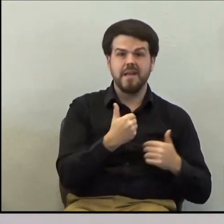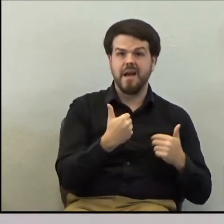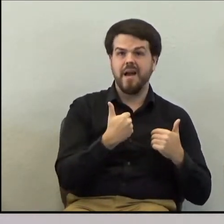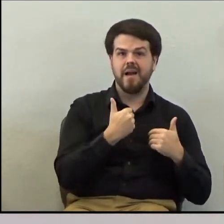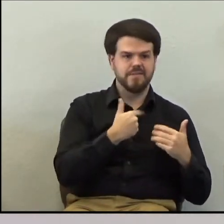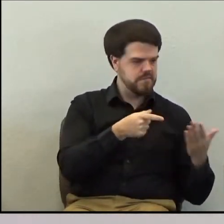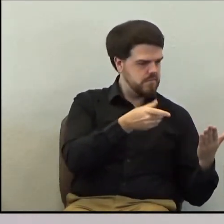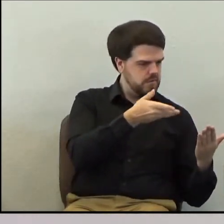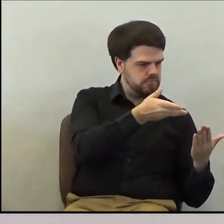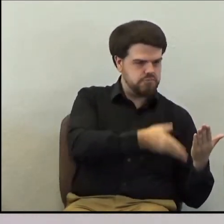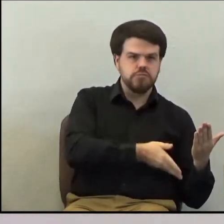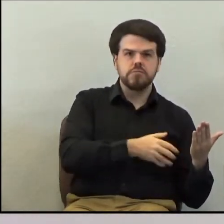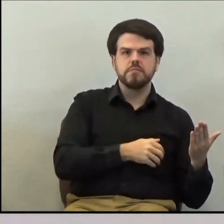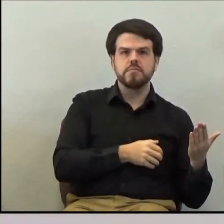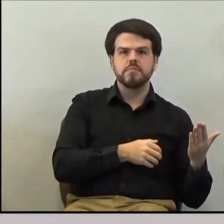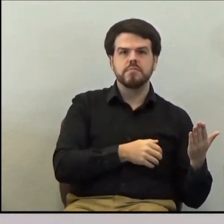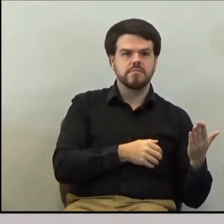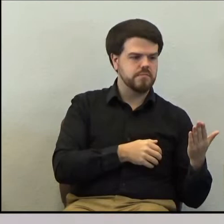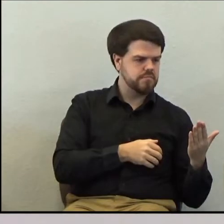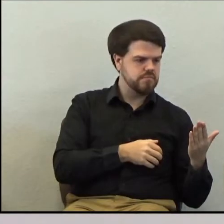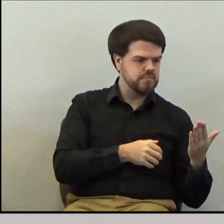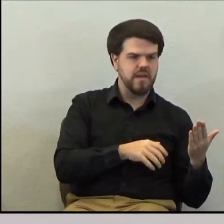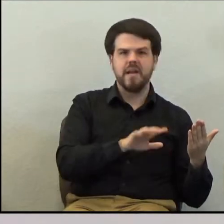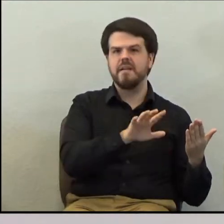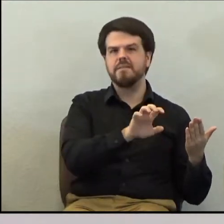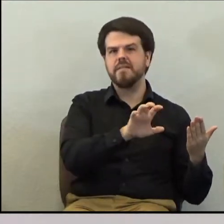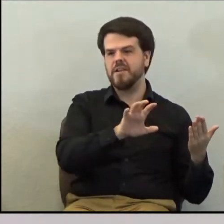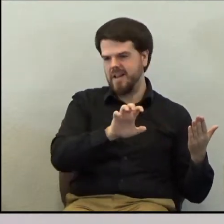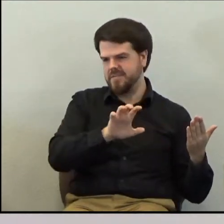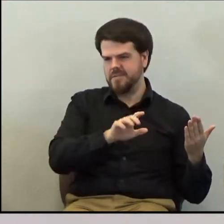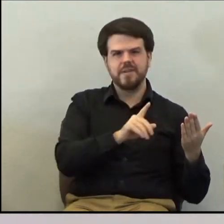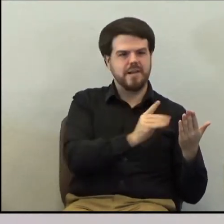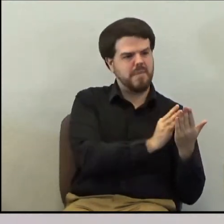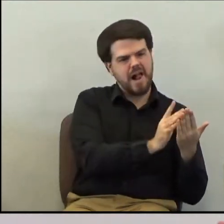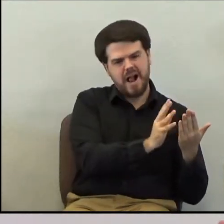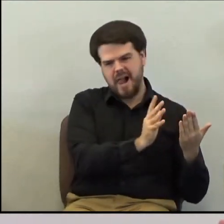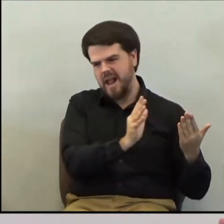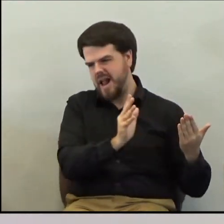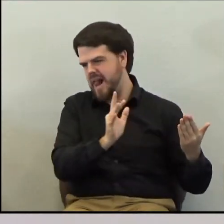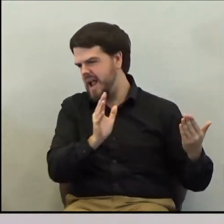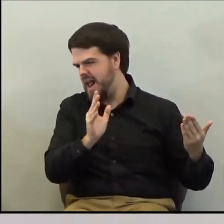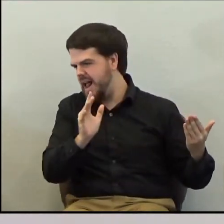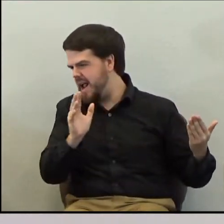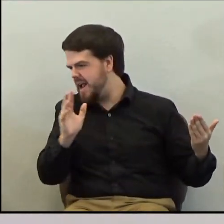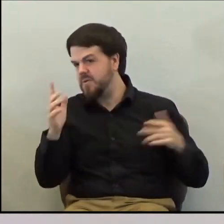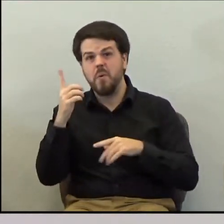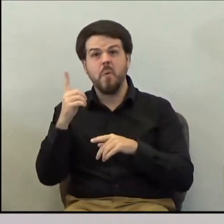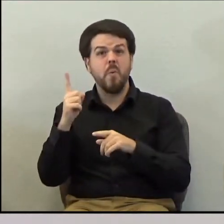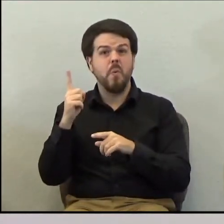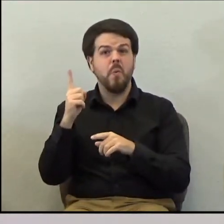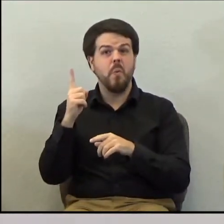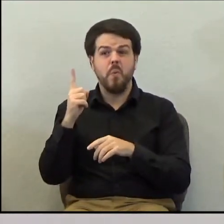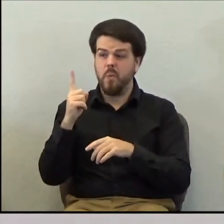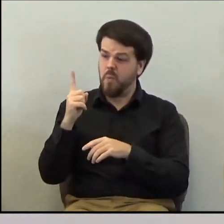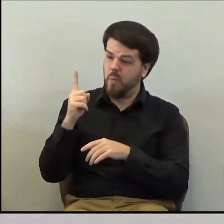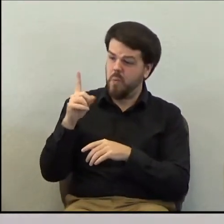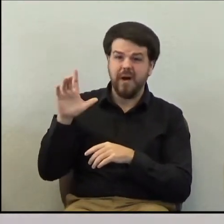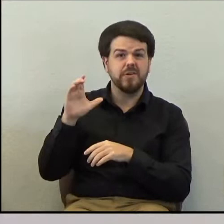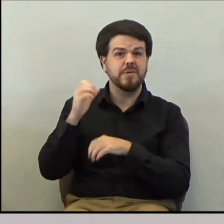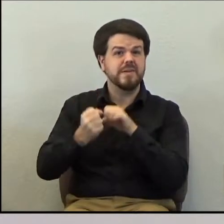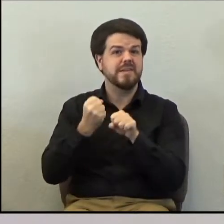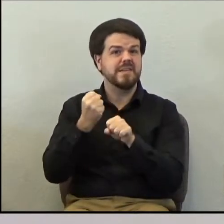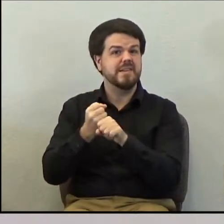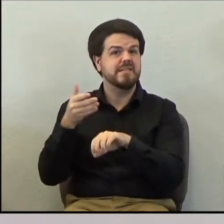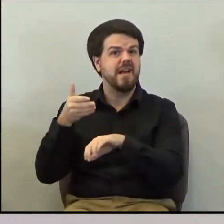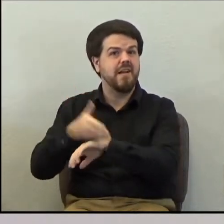had 500 copies later, that 500th copy, maybe 100 years later, would be exactly what the